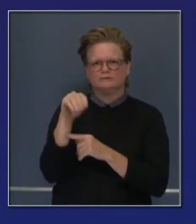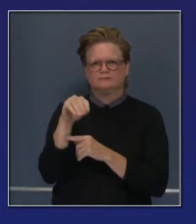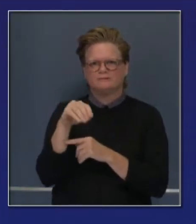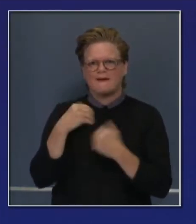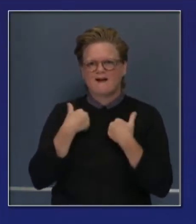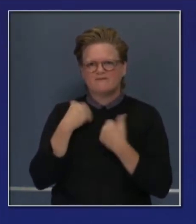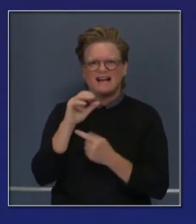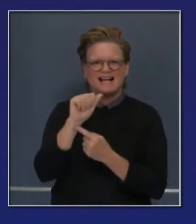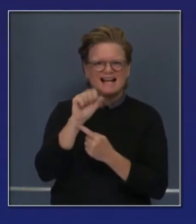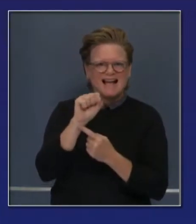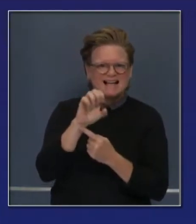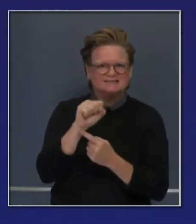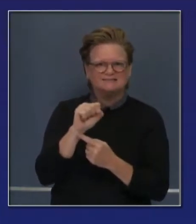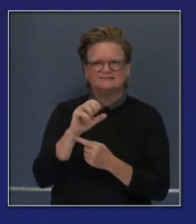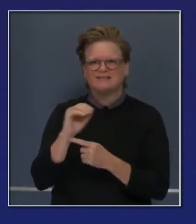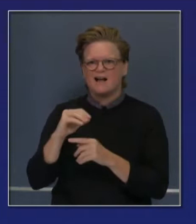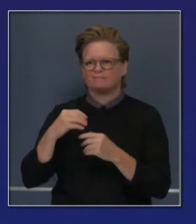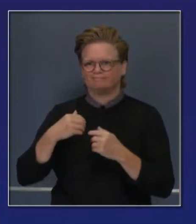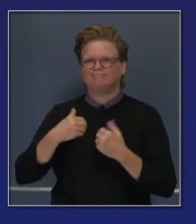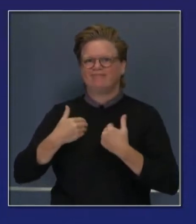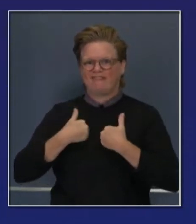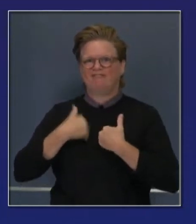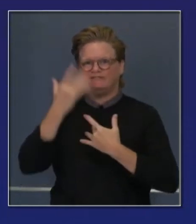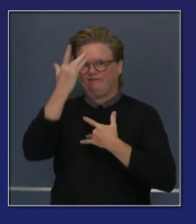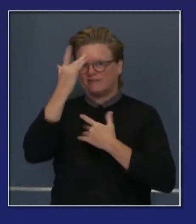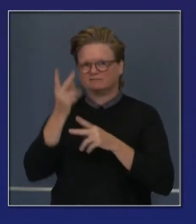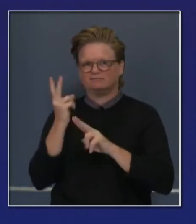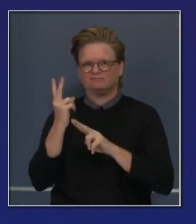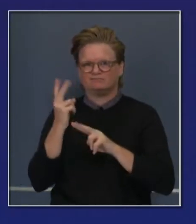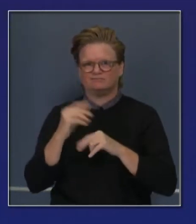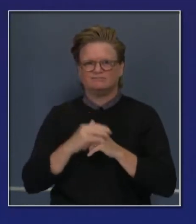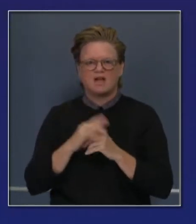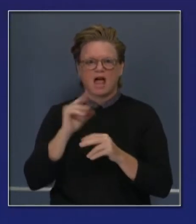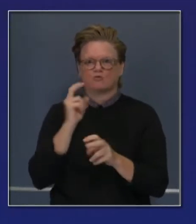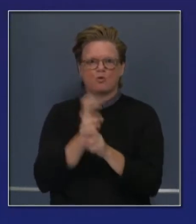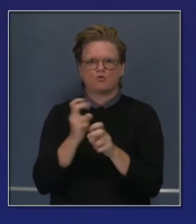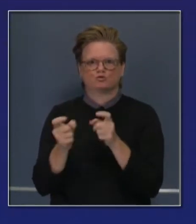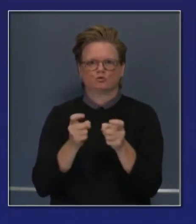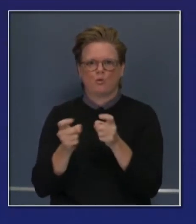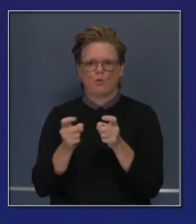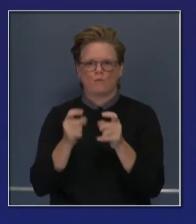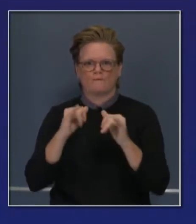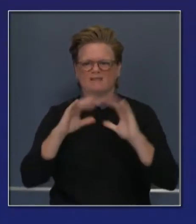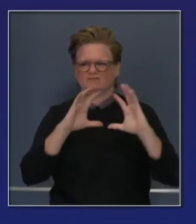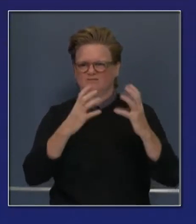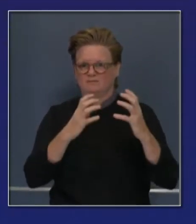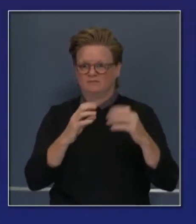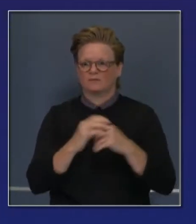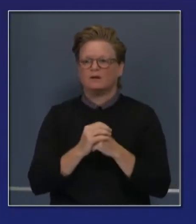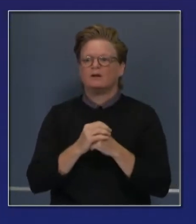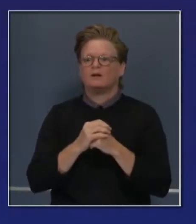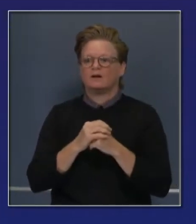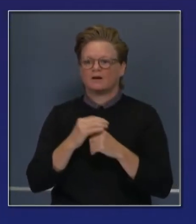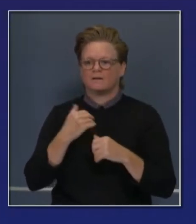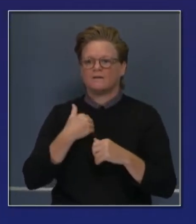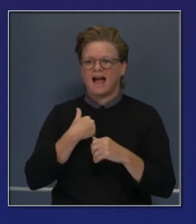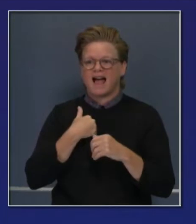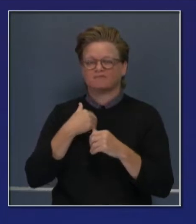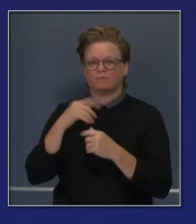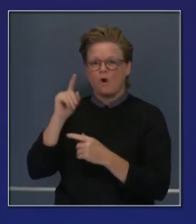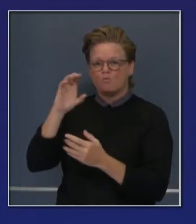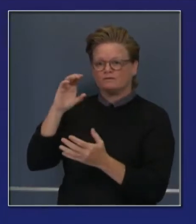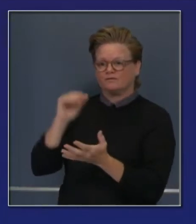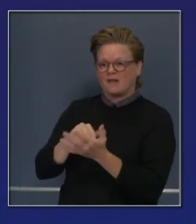the COVID-19 virus. New cases that are more than 7 per 100,000, which, by the way, that's a daily case